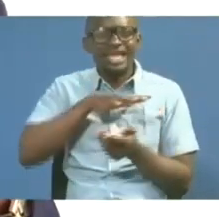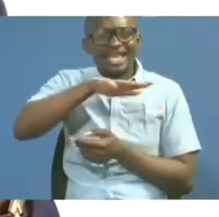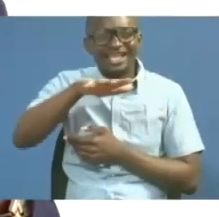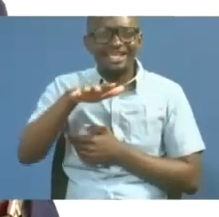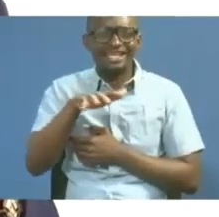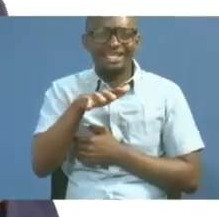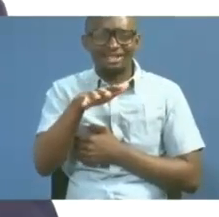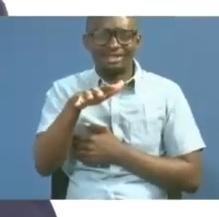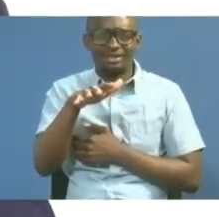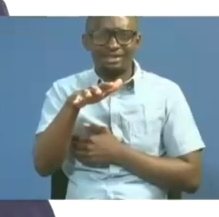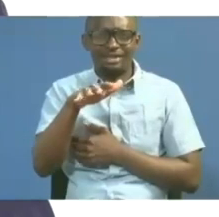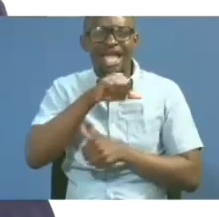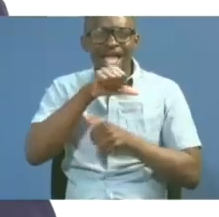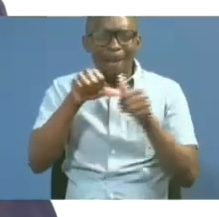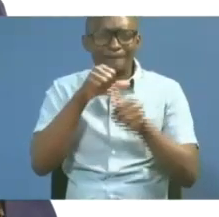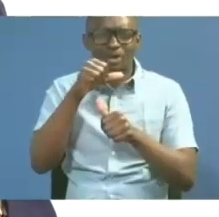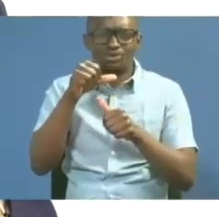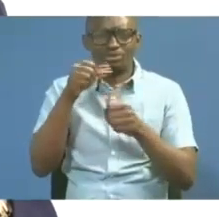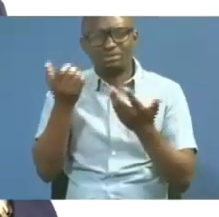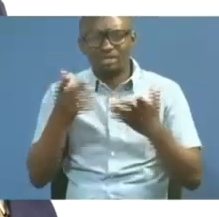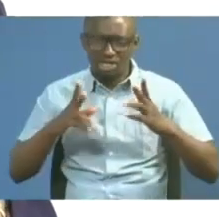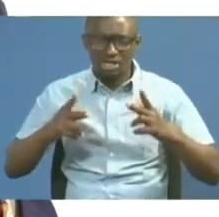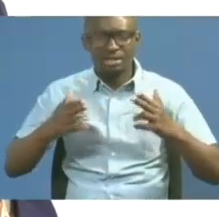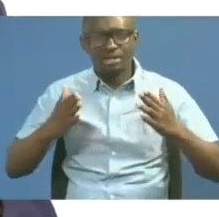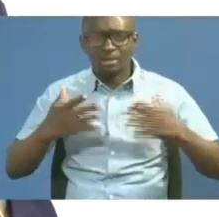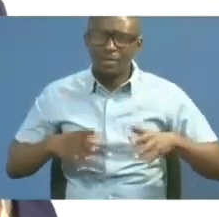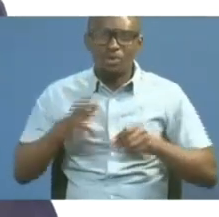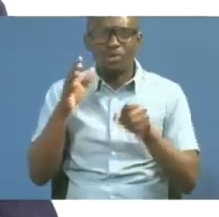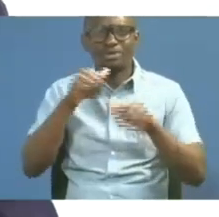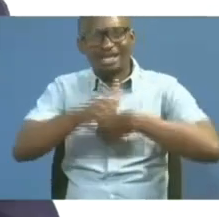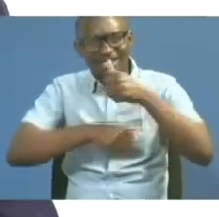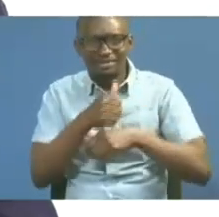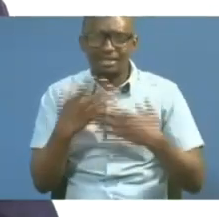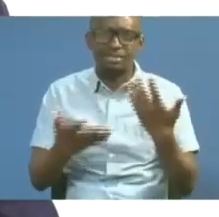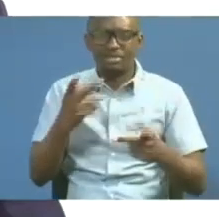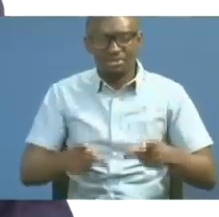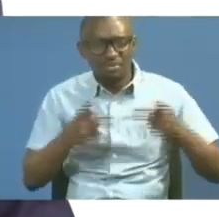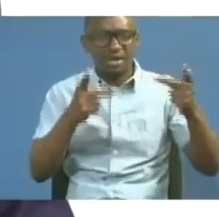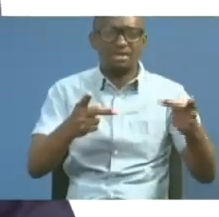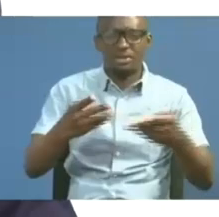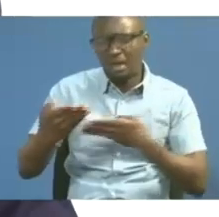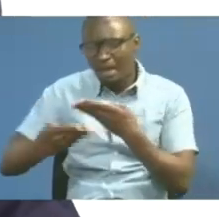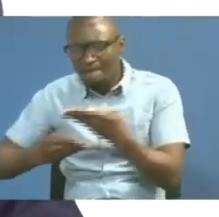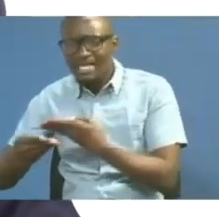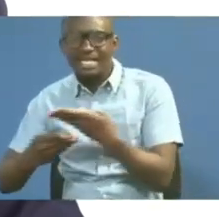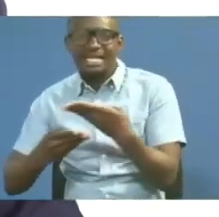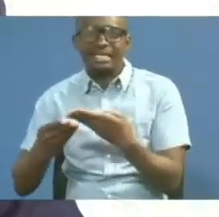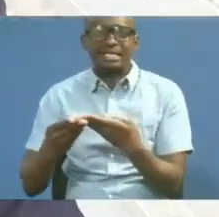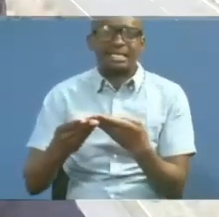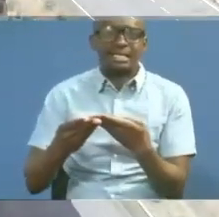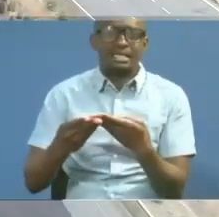spaces to do many human activities, including production, including